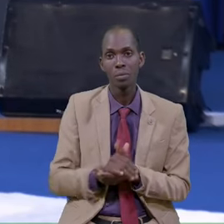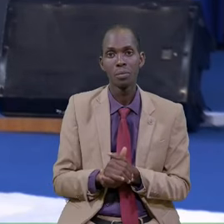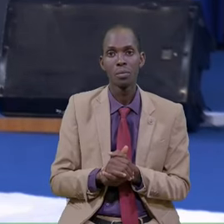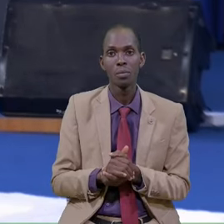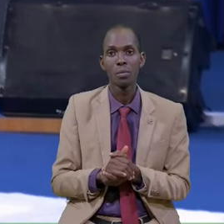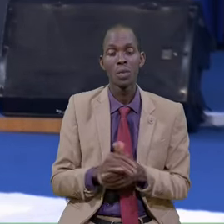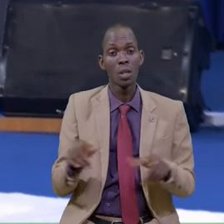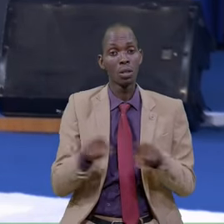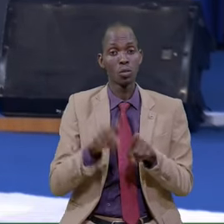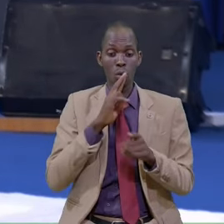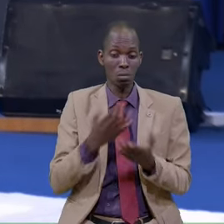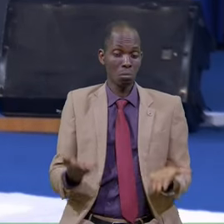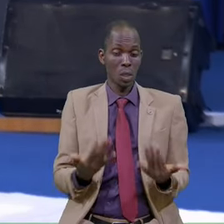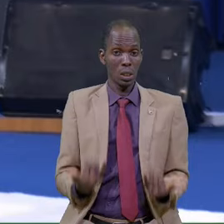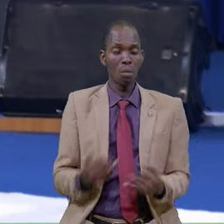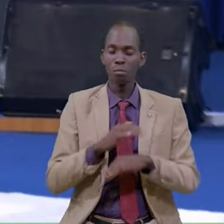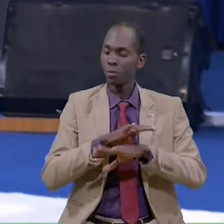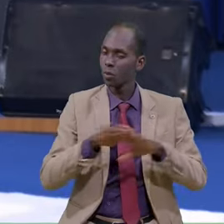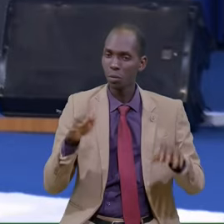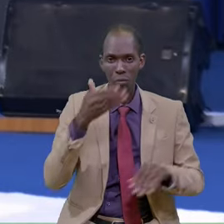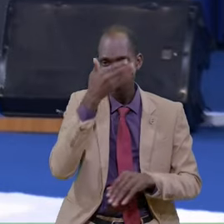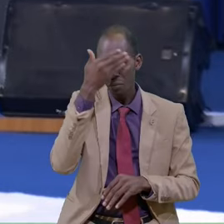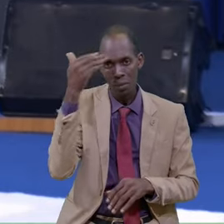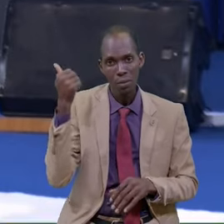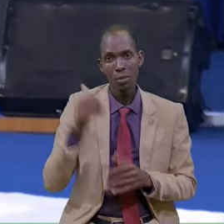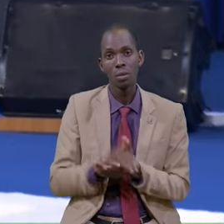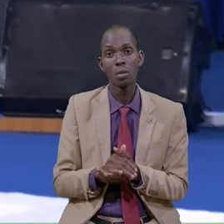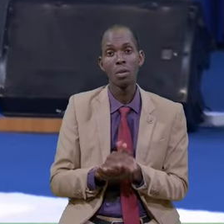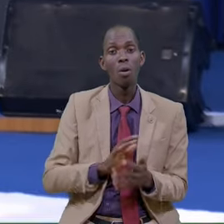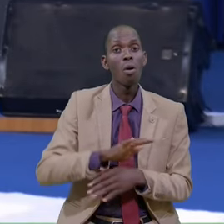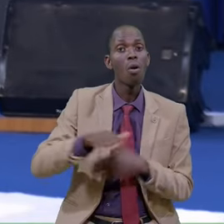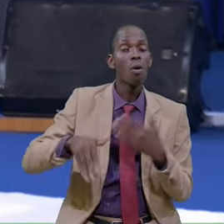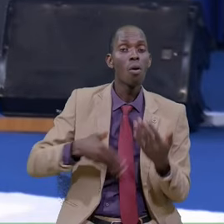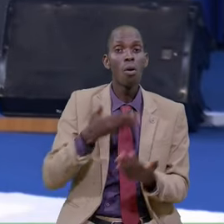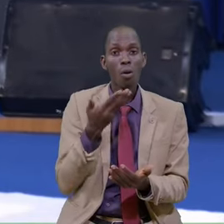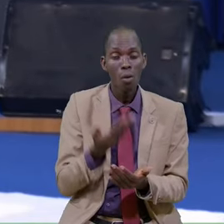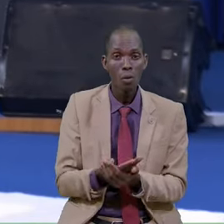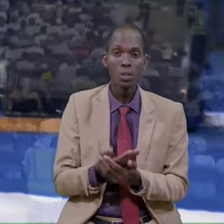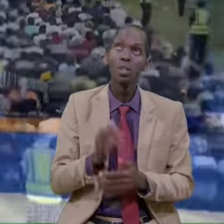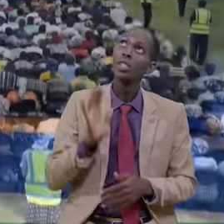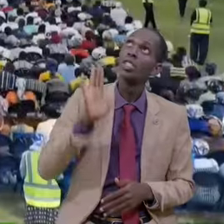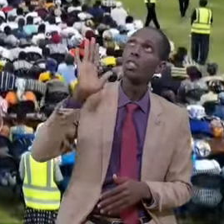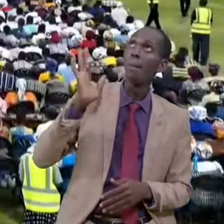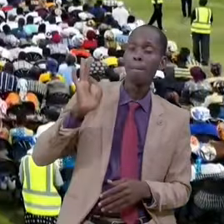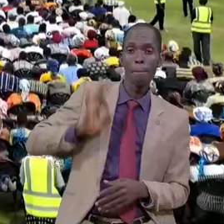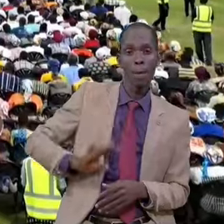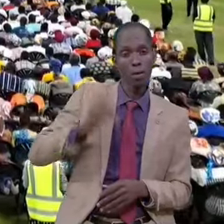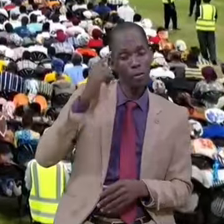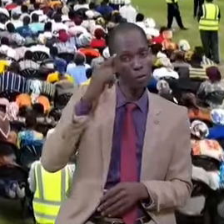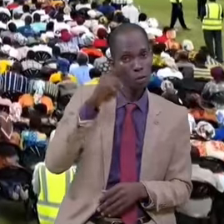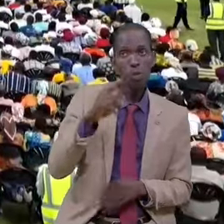forget tonight don't forget all his benefits for you come up